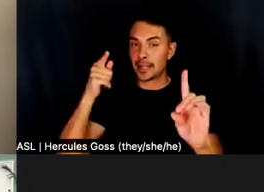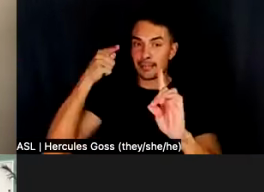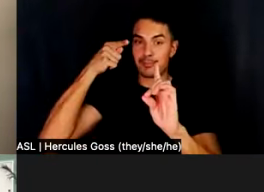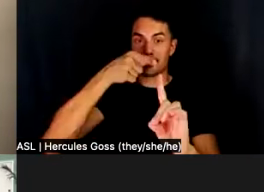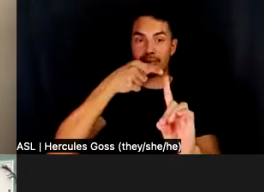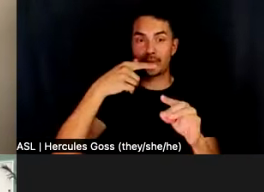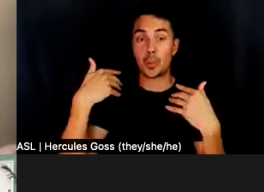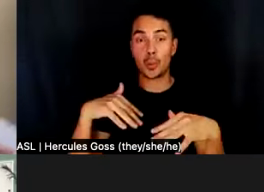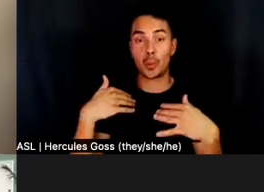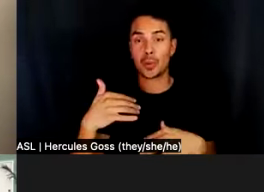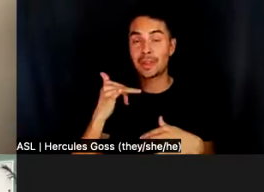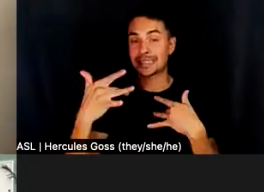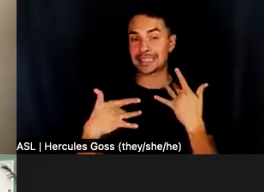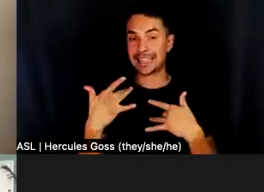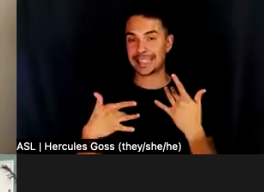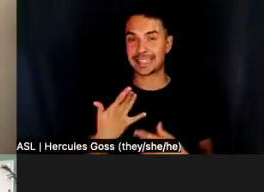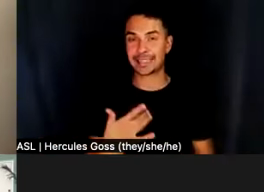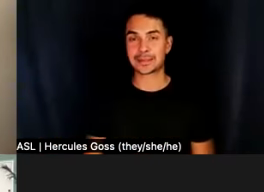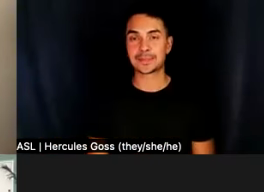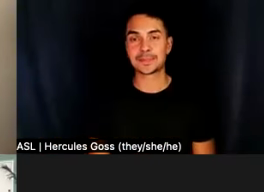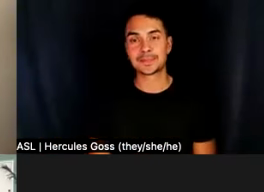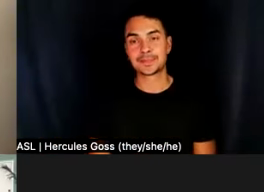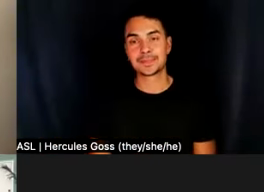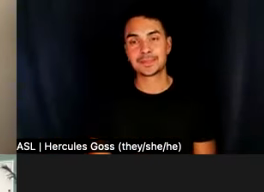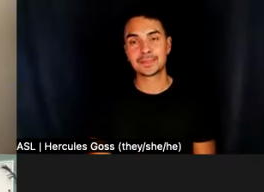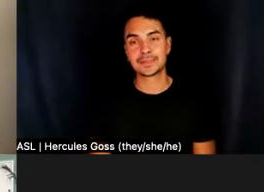deck. That's exciting.